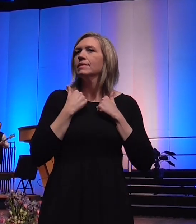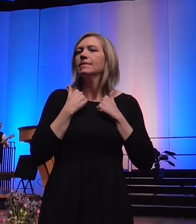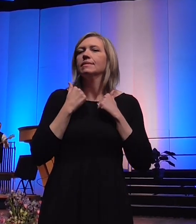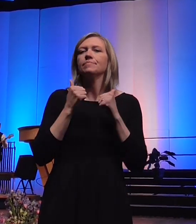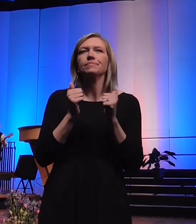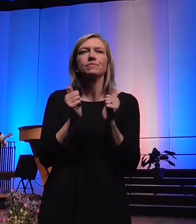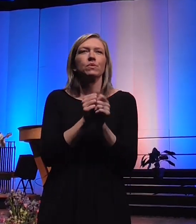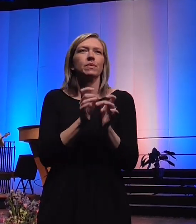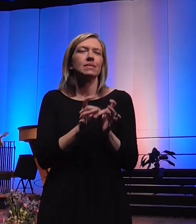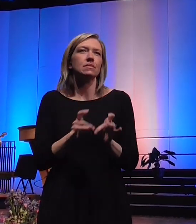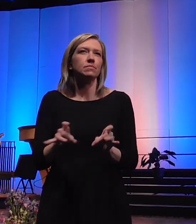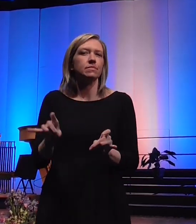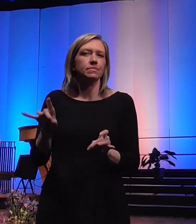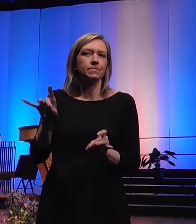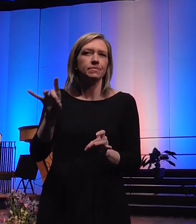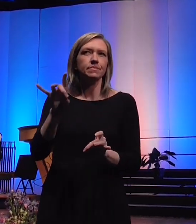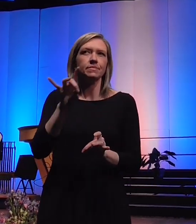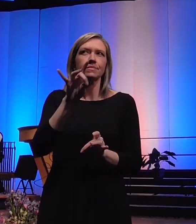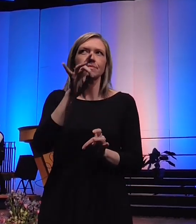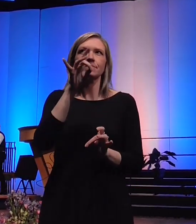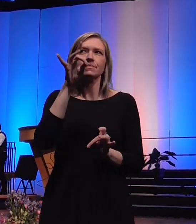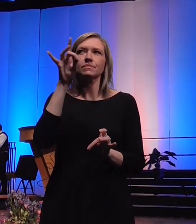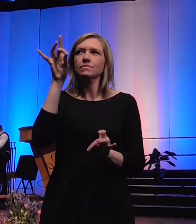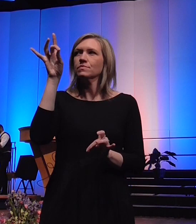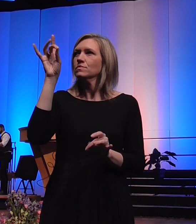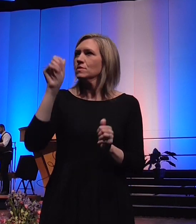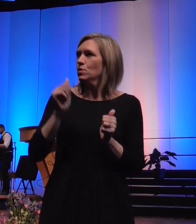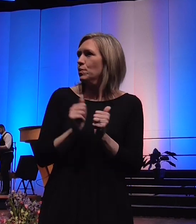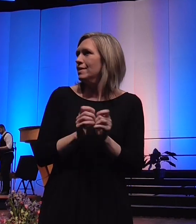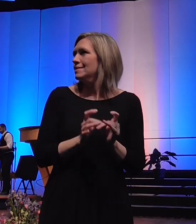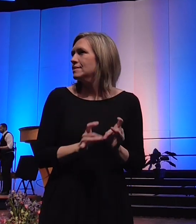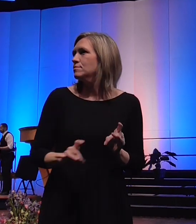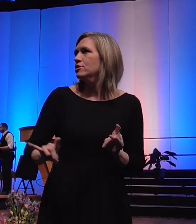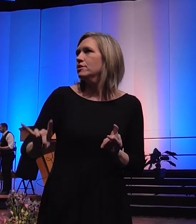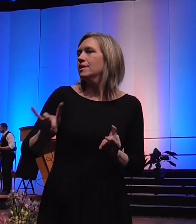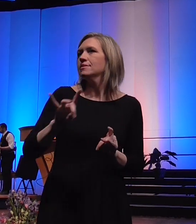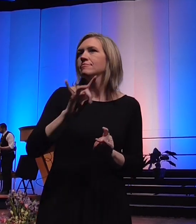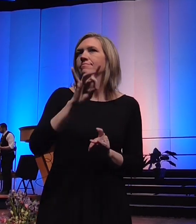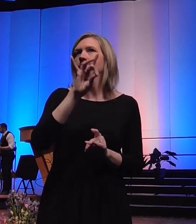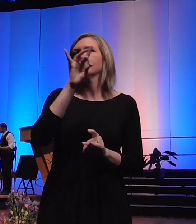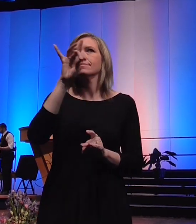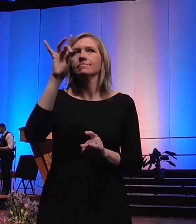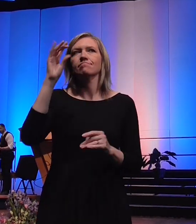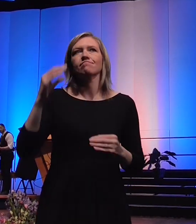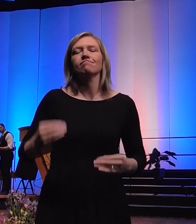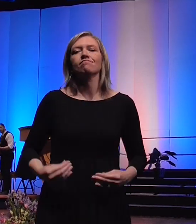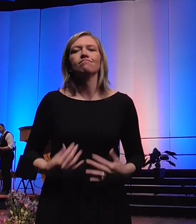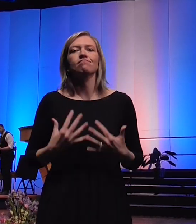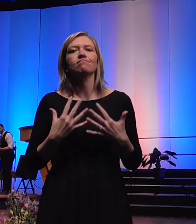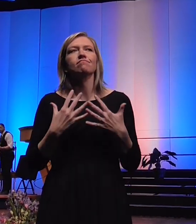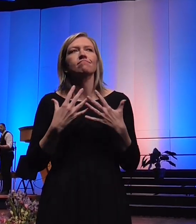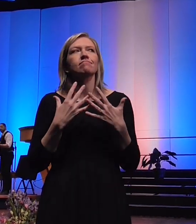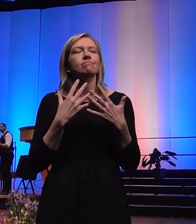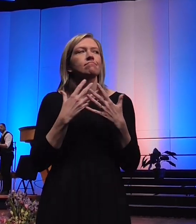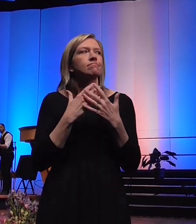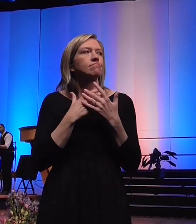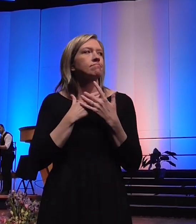alive with spirit, with spirit.